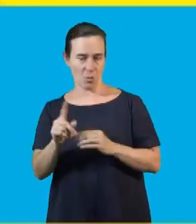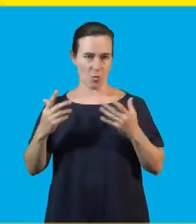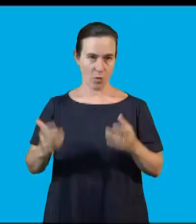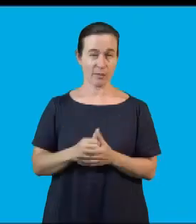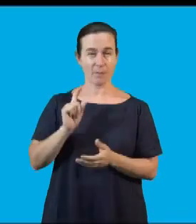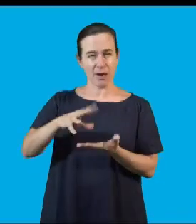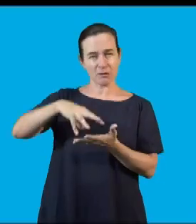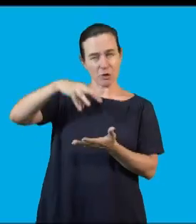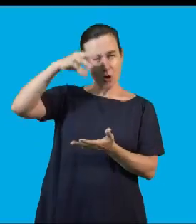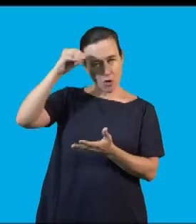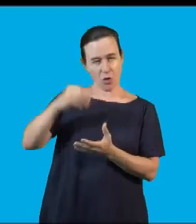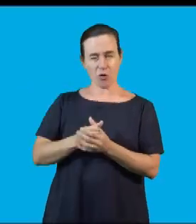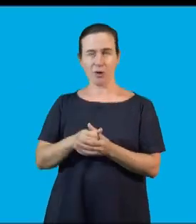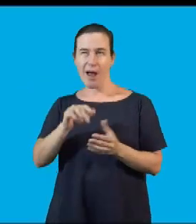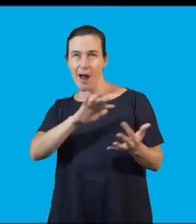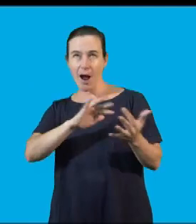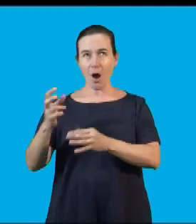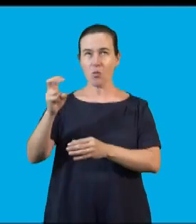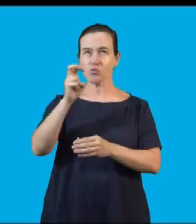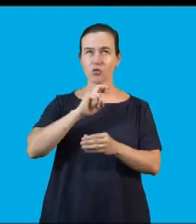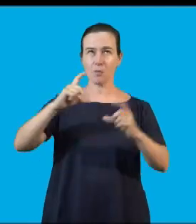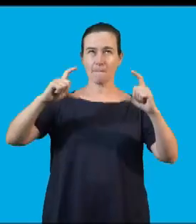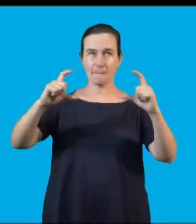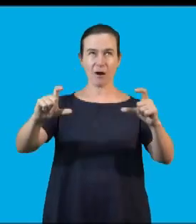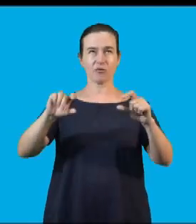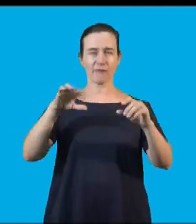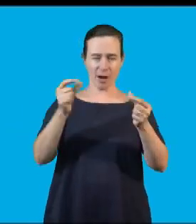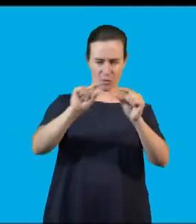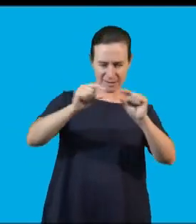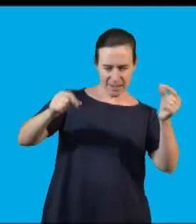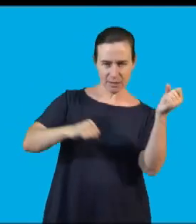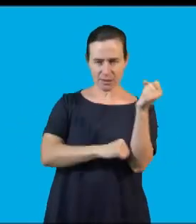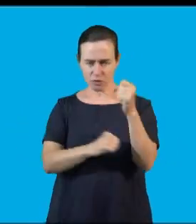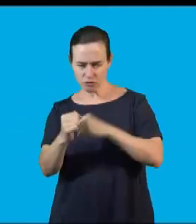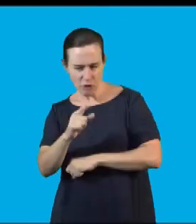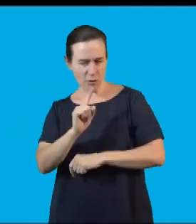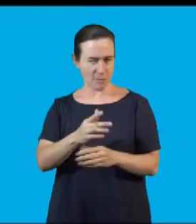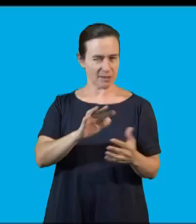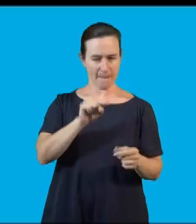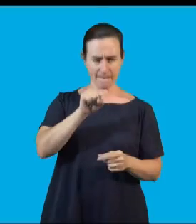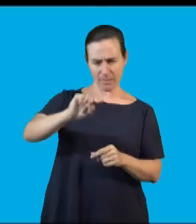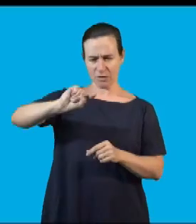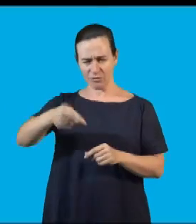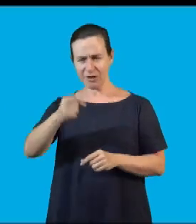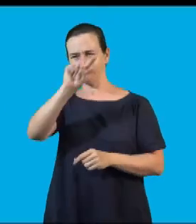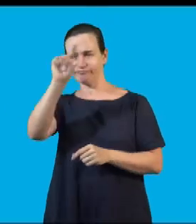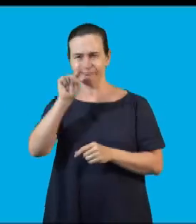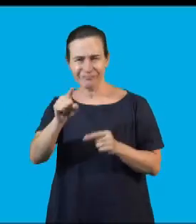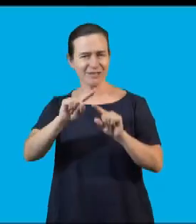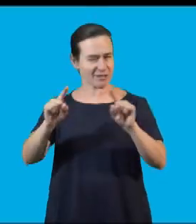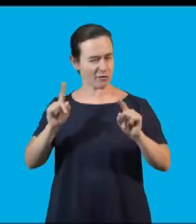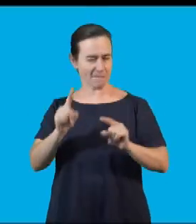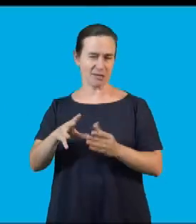must learn and apply the knowledge that you've gained of paragraph and sentence construction, also